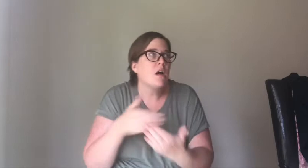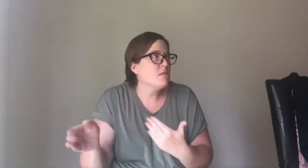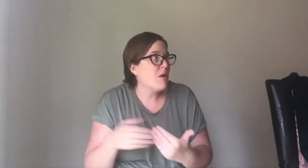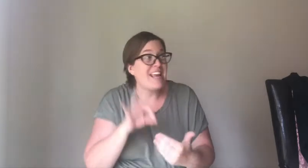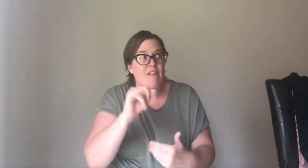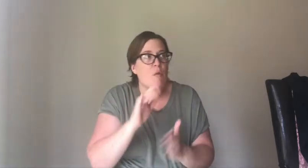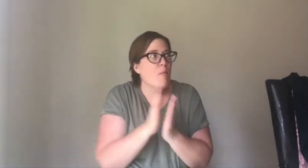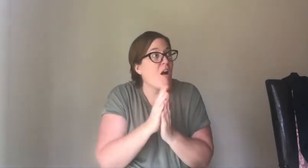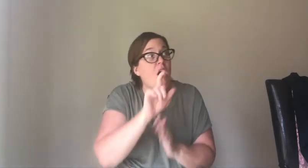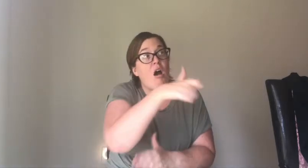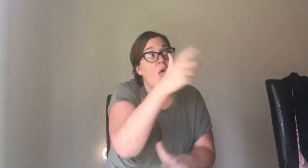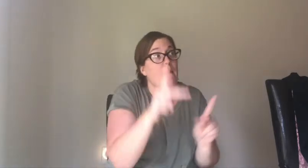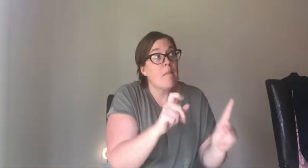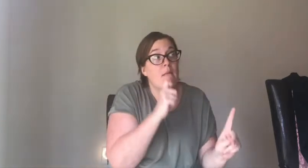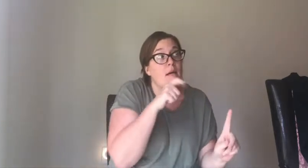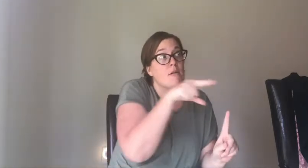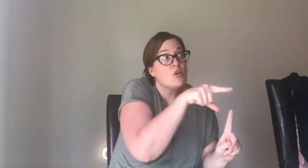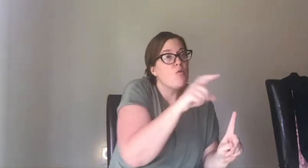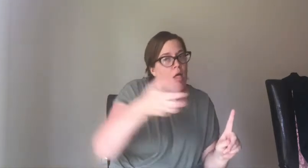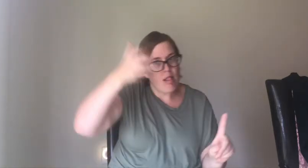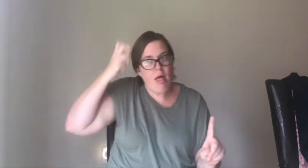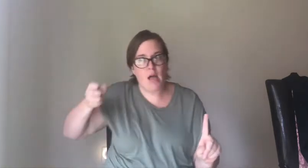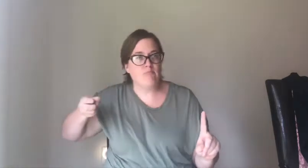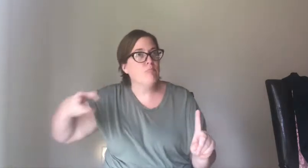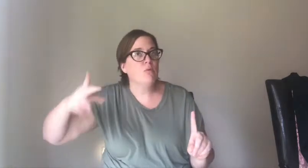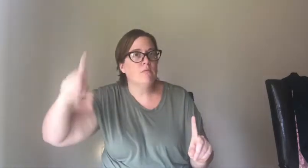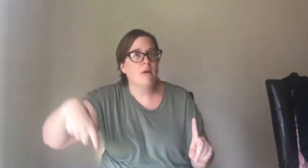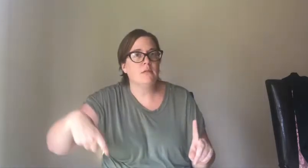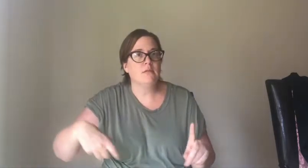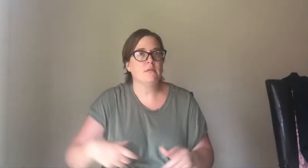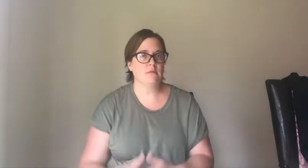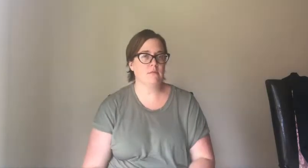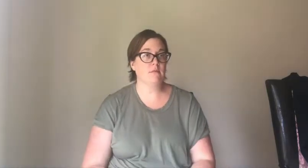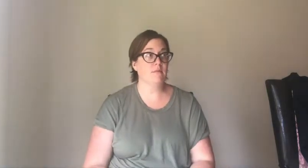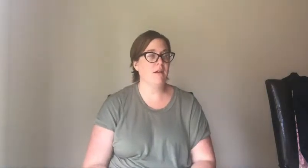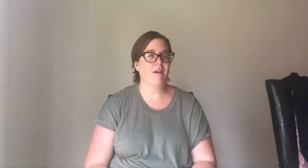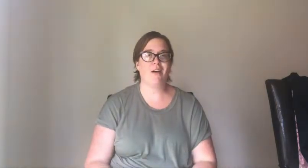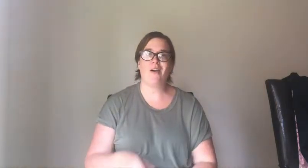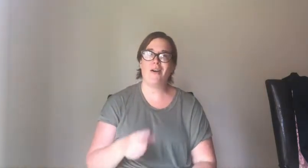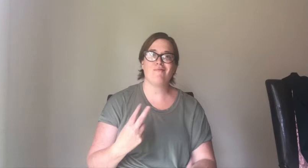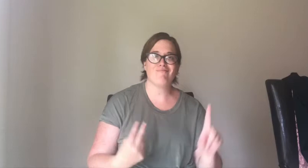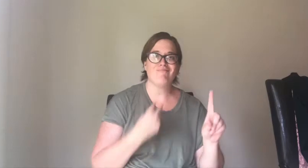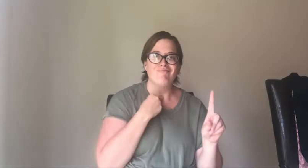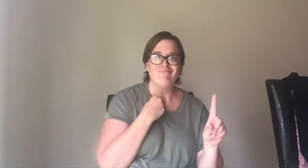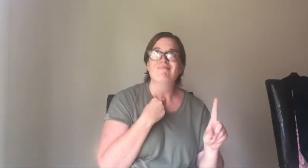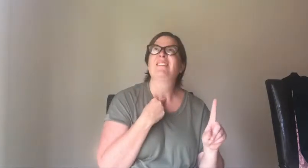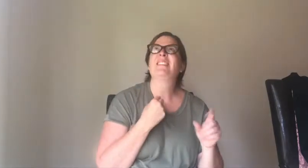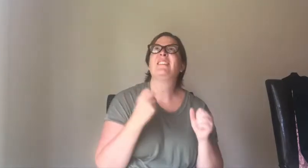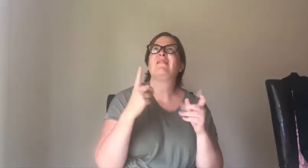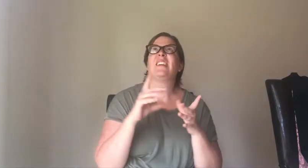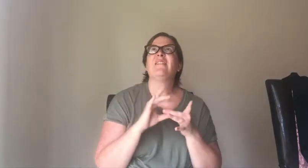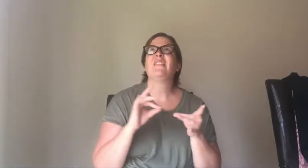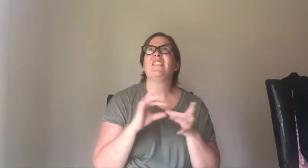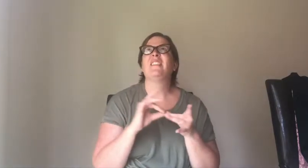been the thing that made him distinct. So then the officials went together to Daniel's house, and they found him praying and asking for God's help. So they